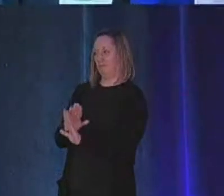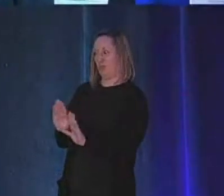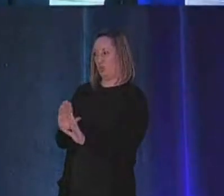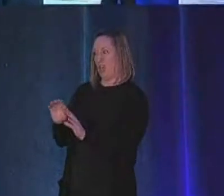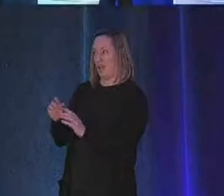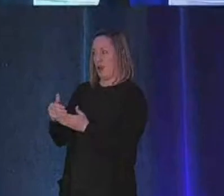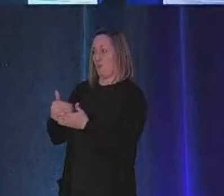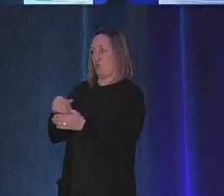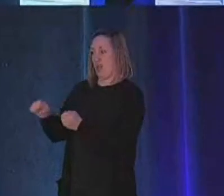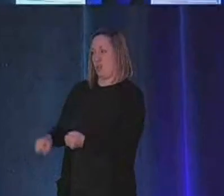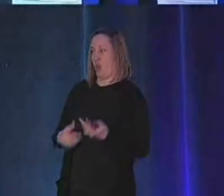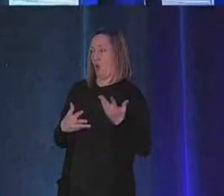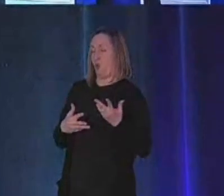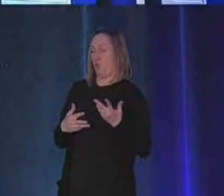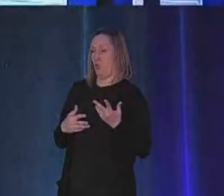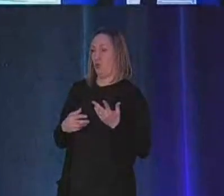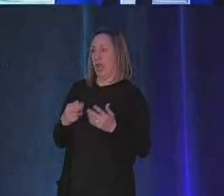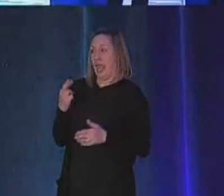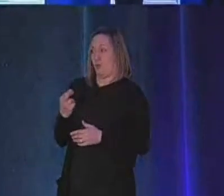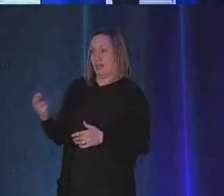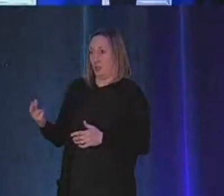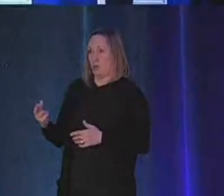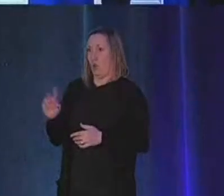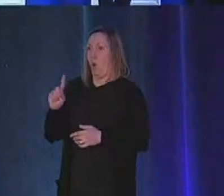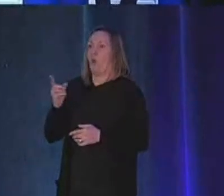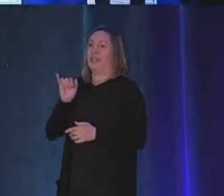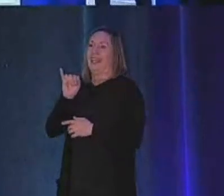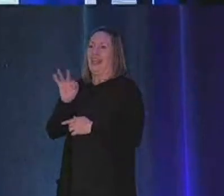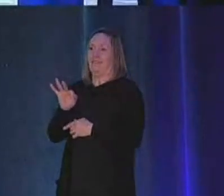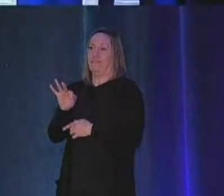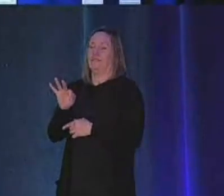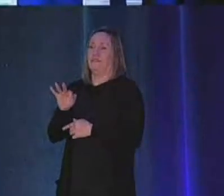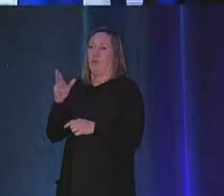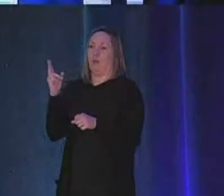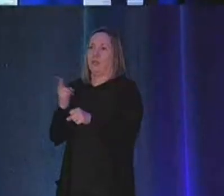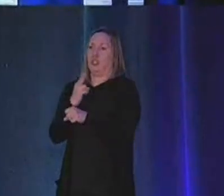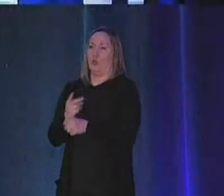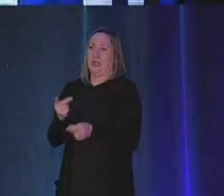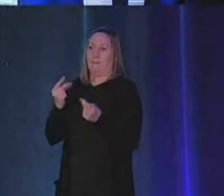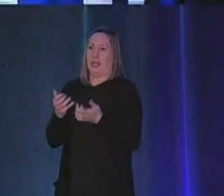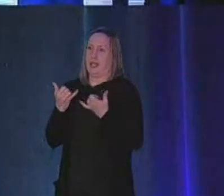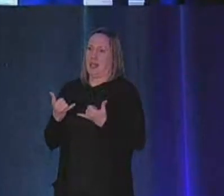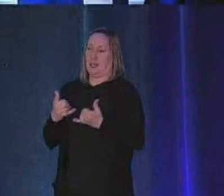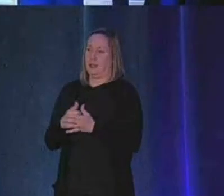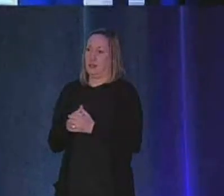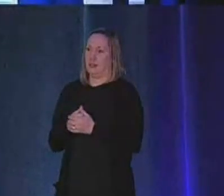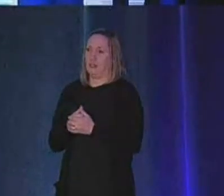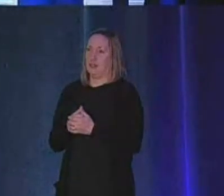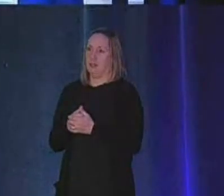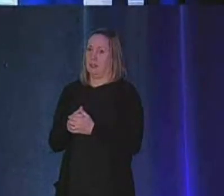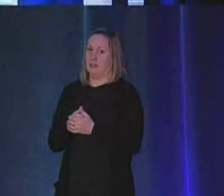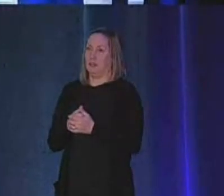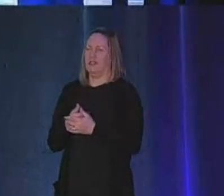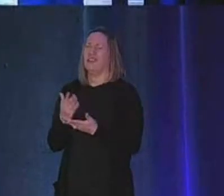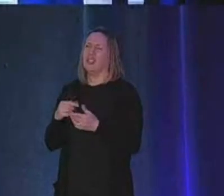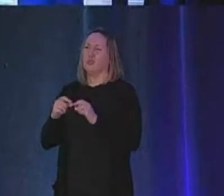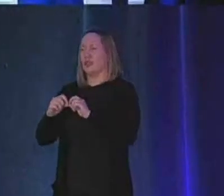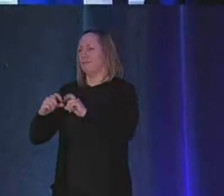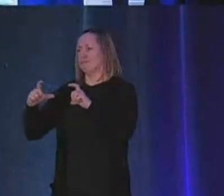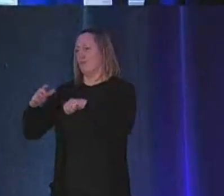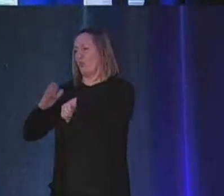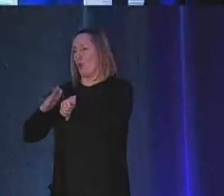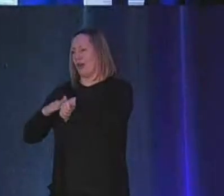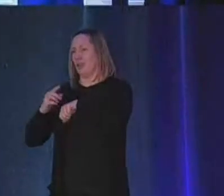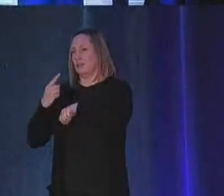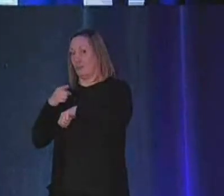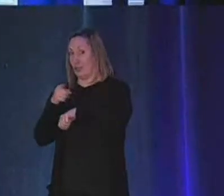not preload a resource unless you're going to have it used immediately. You'll get the warnings in the console for those